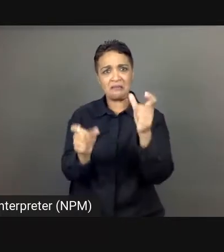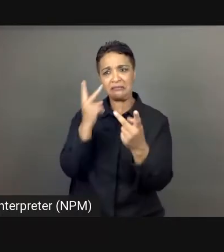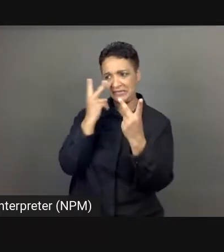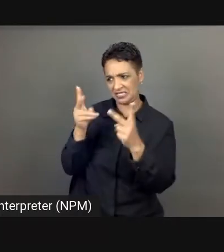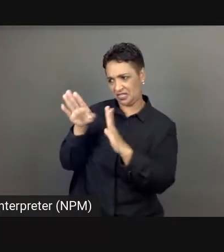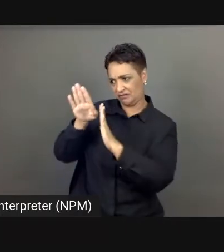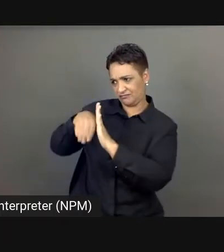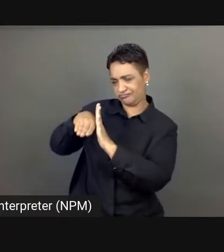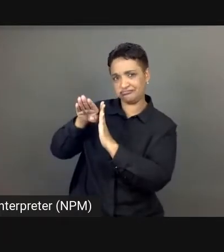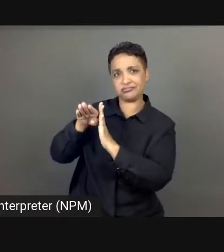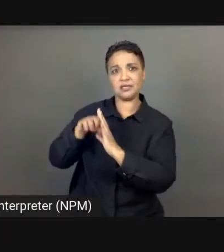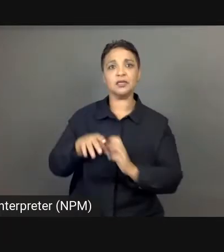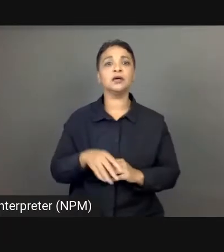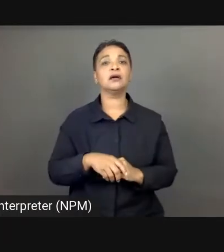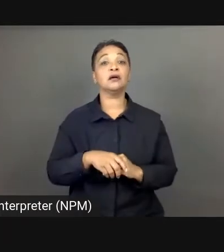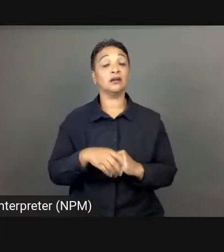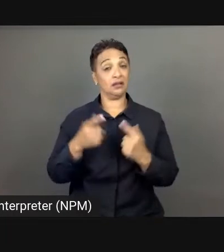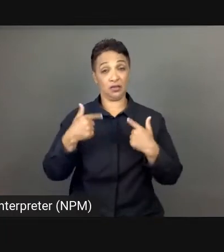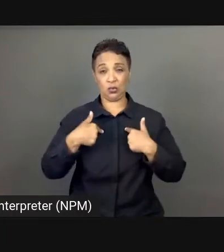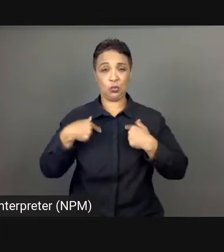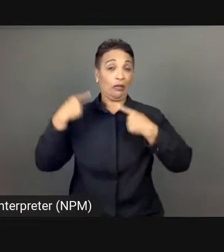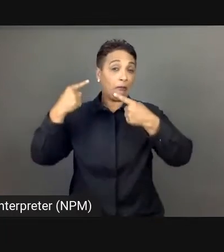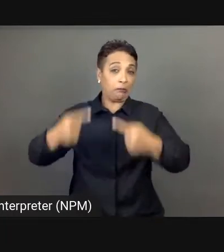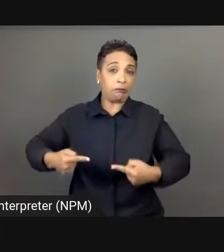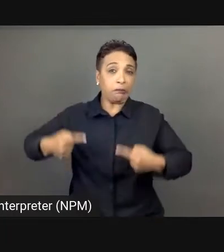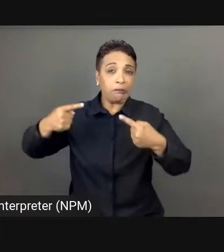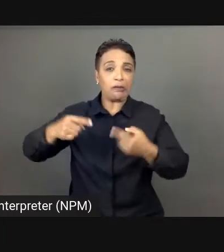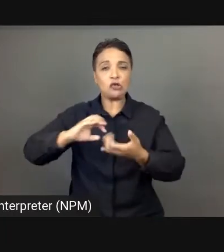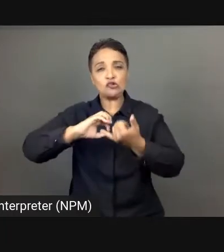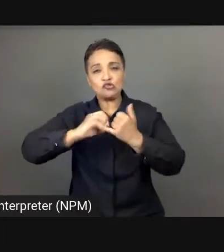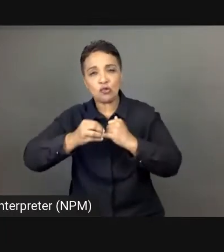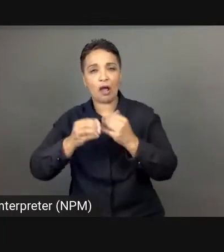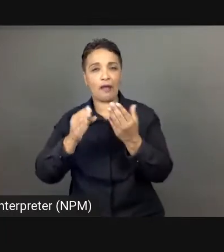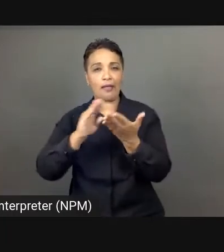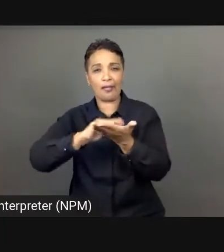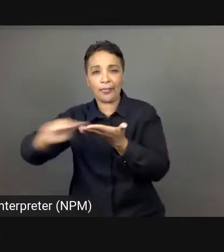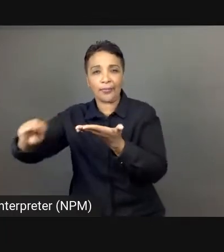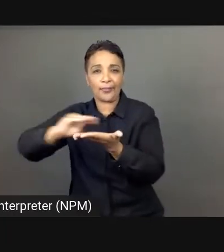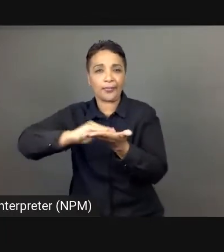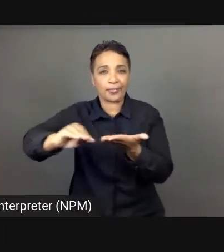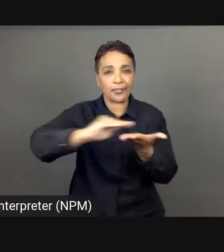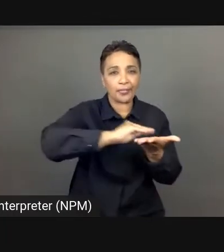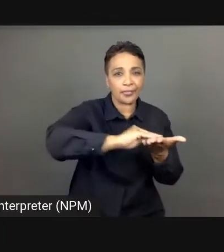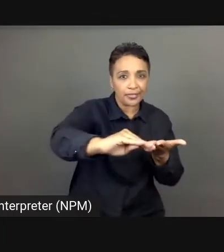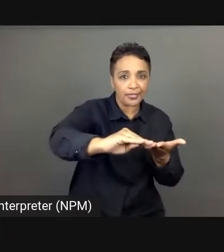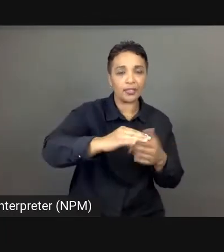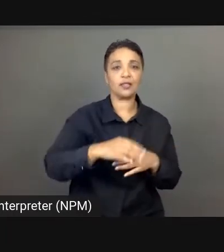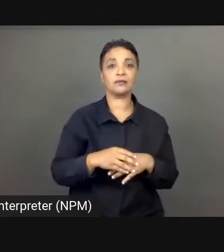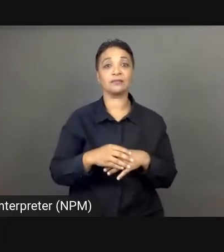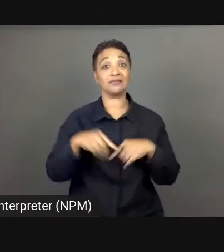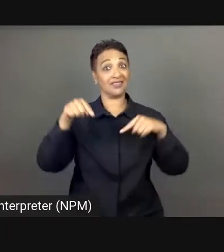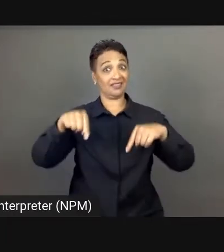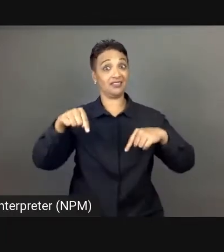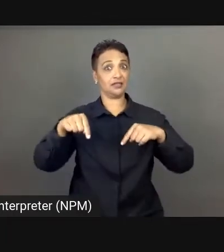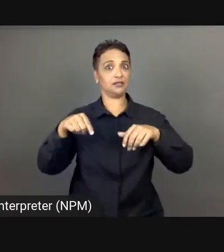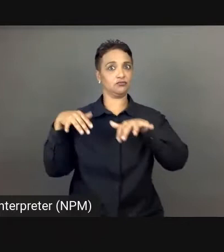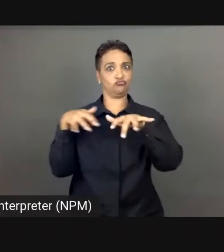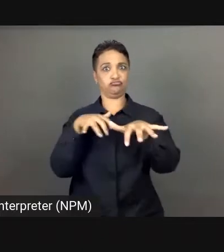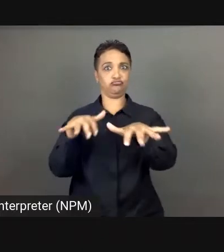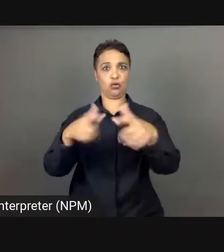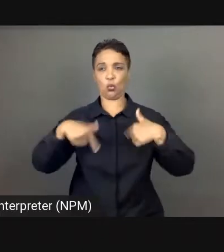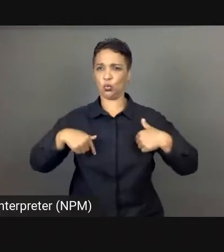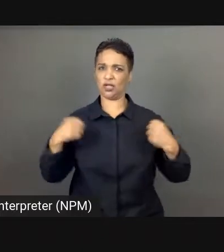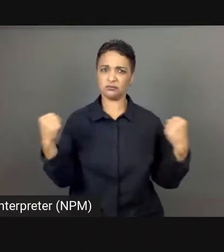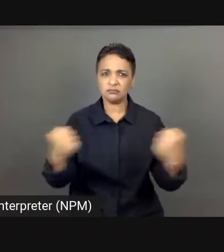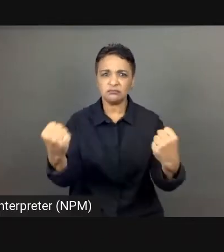time to dismantle. So these are really things that then fire the disability movement and ensures that